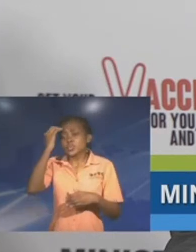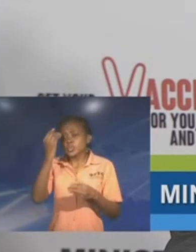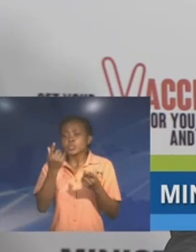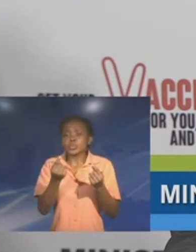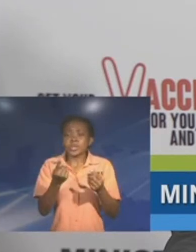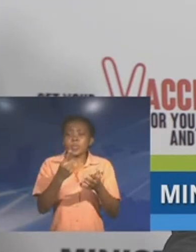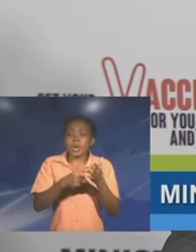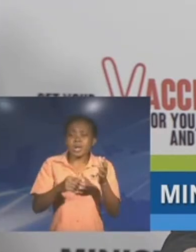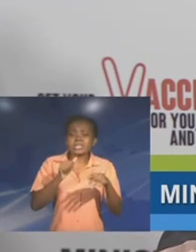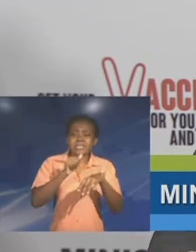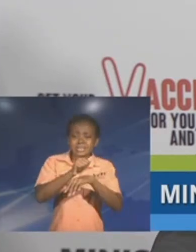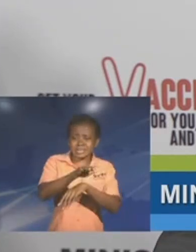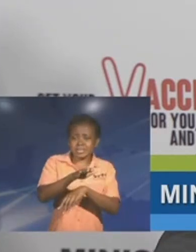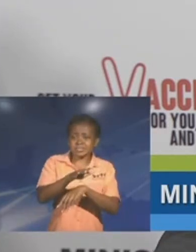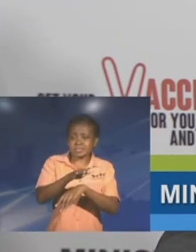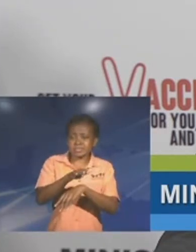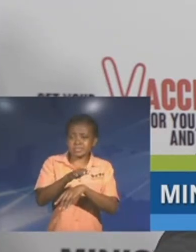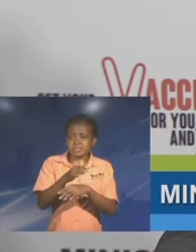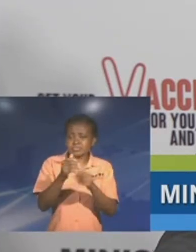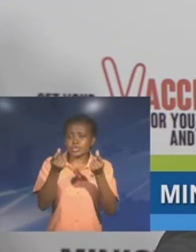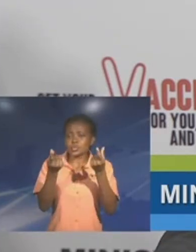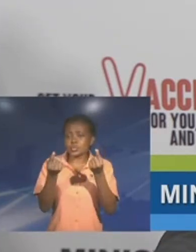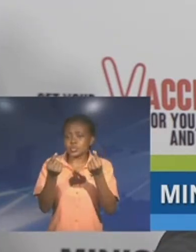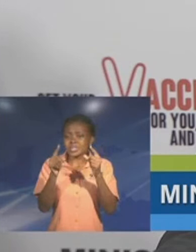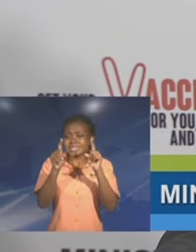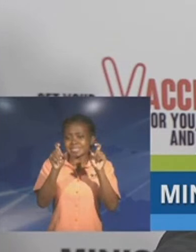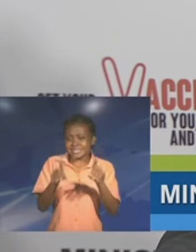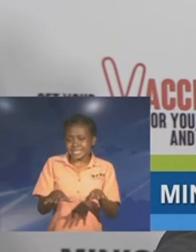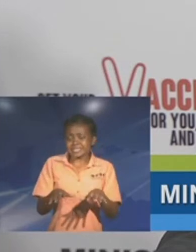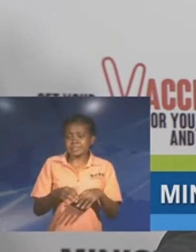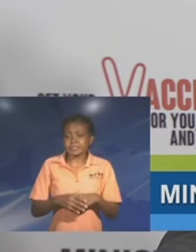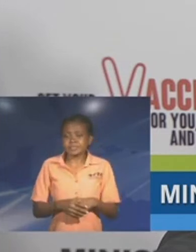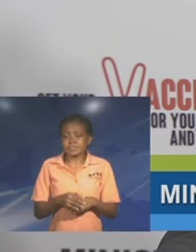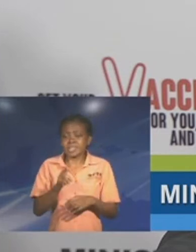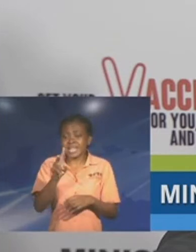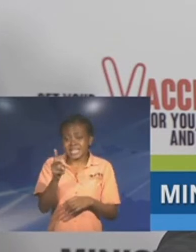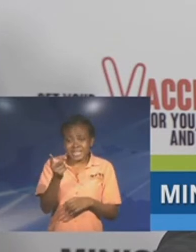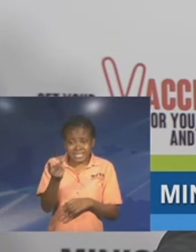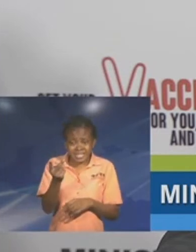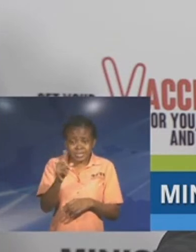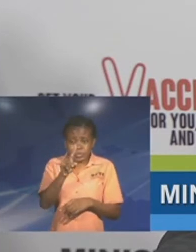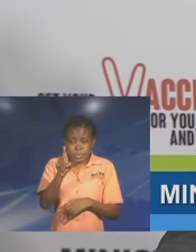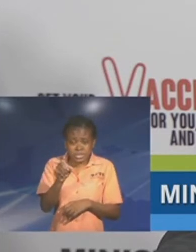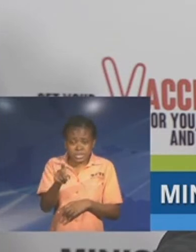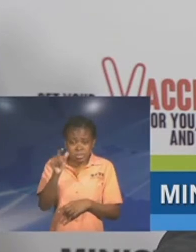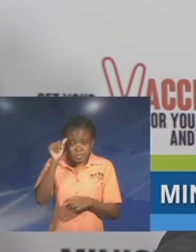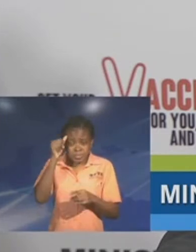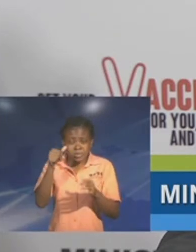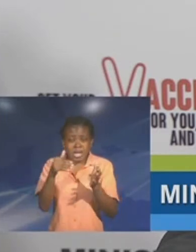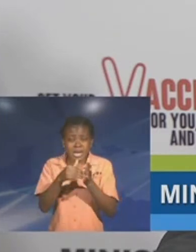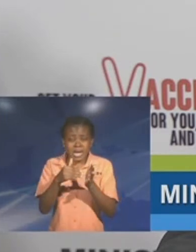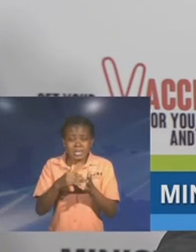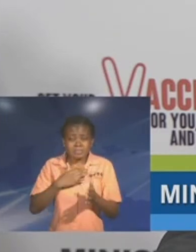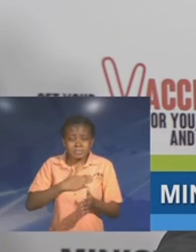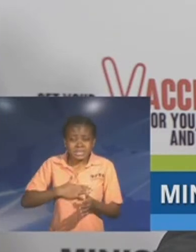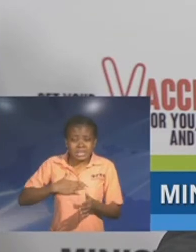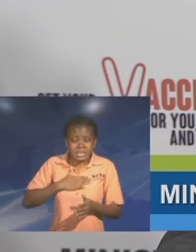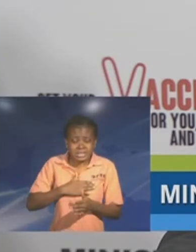how to sample. Your second question, if you could remind me of your second question briefly, please, Richard?